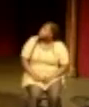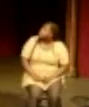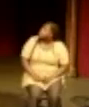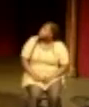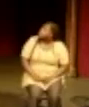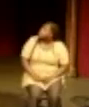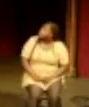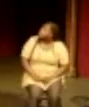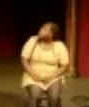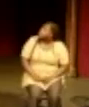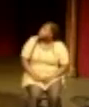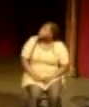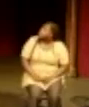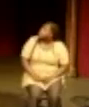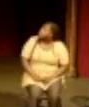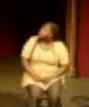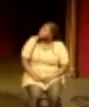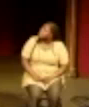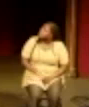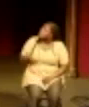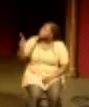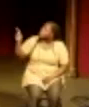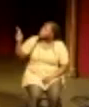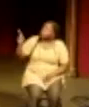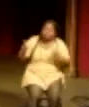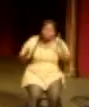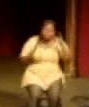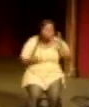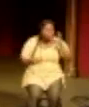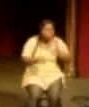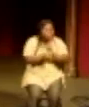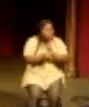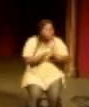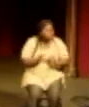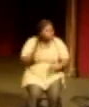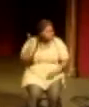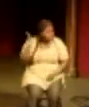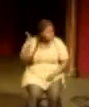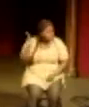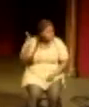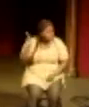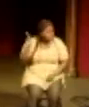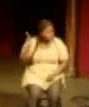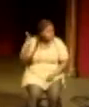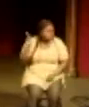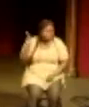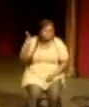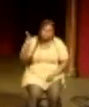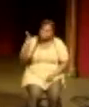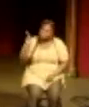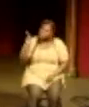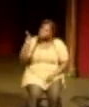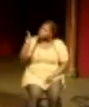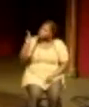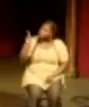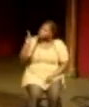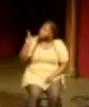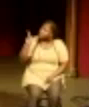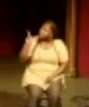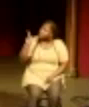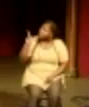a cause for farm workers. Octavio also led a